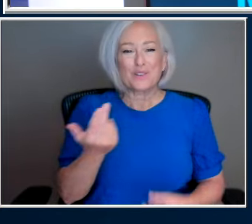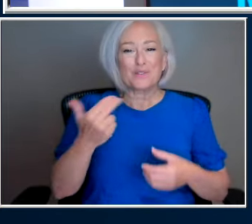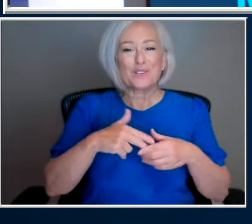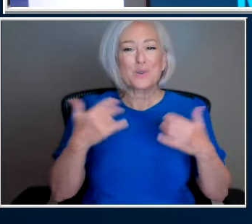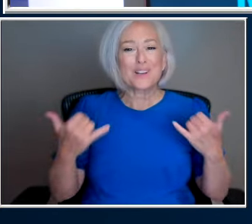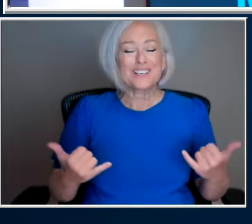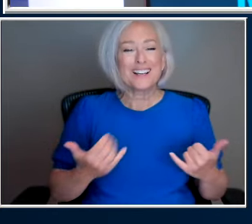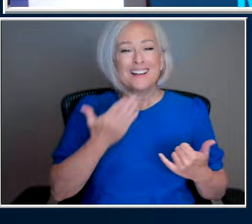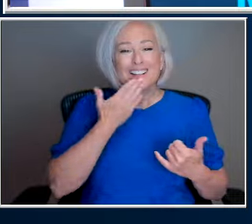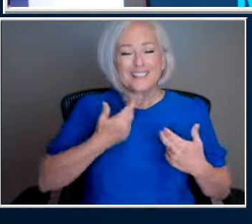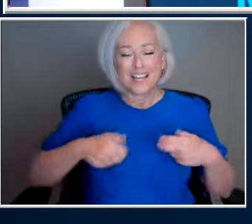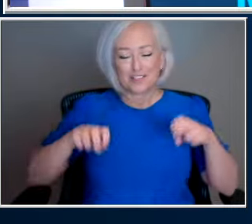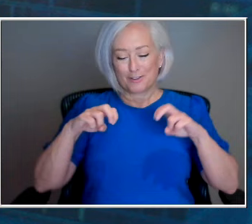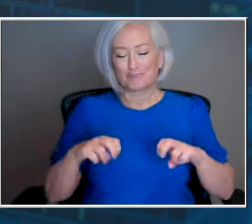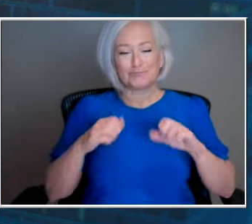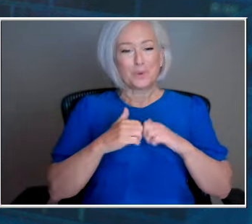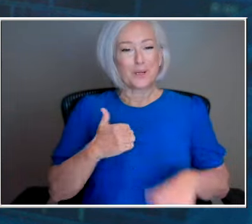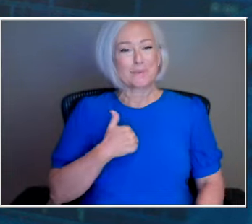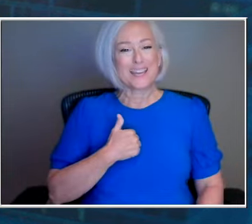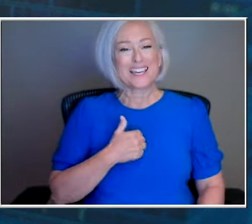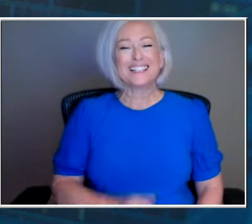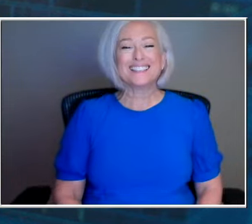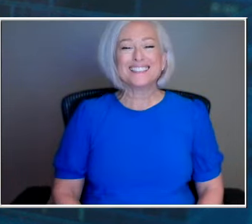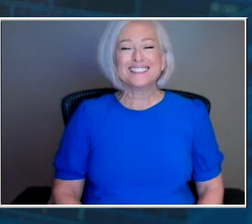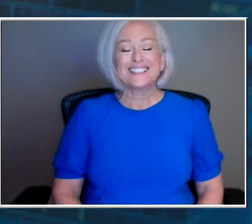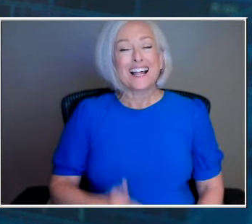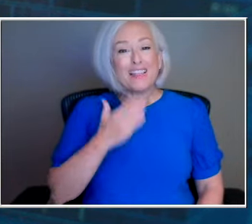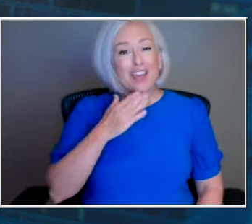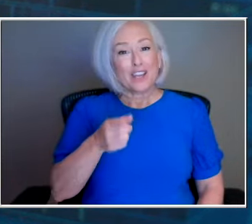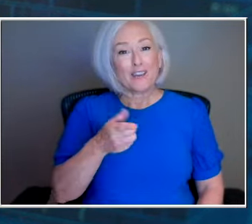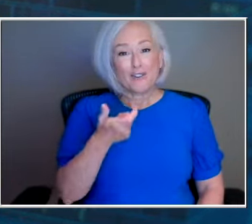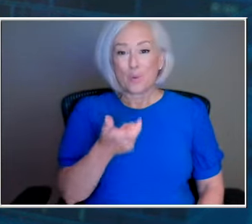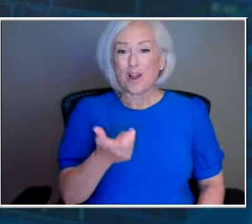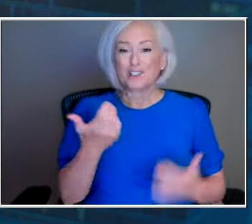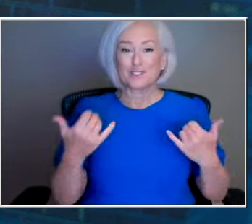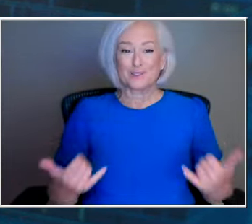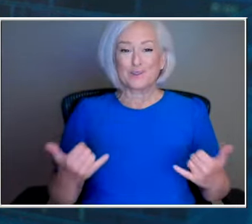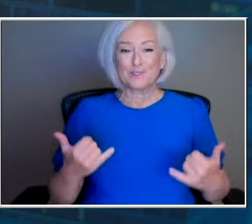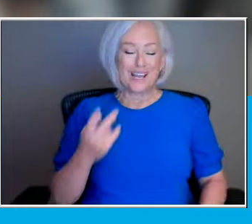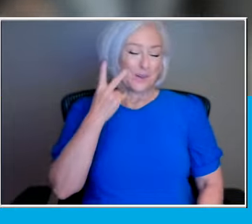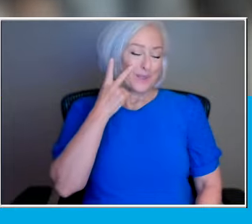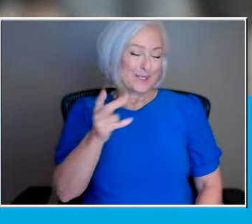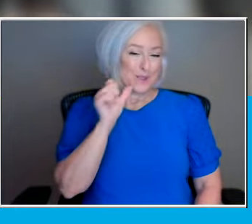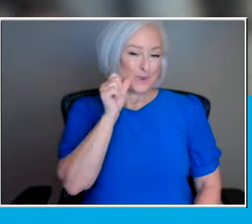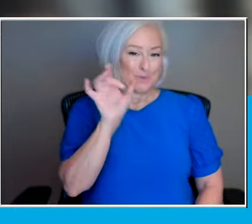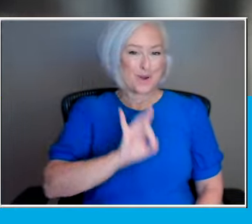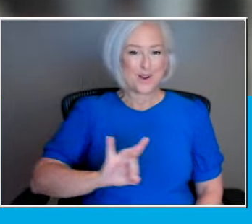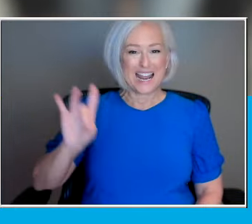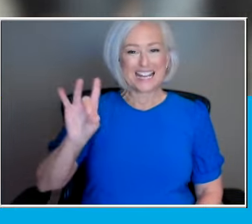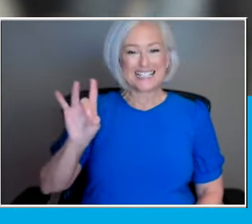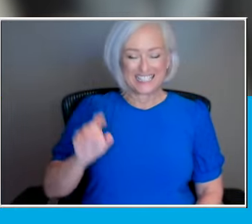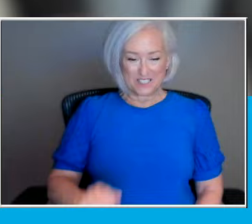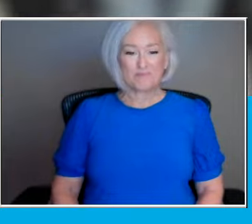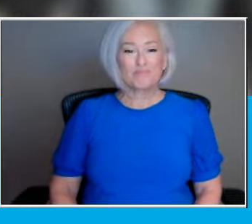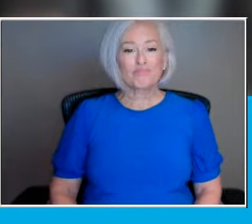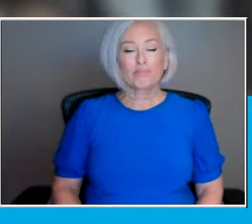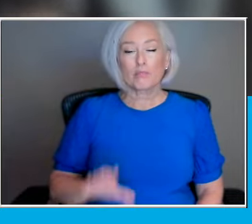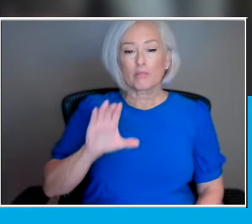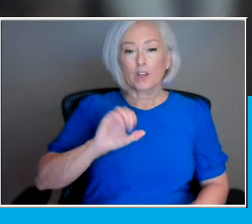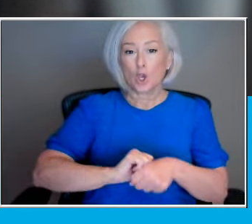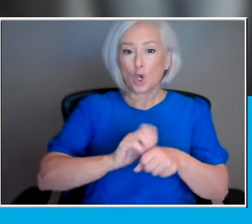It's been a You're pleasure. welcome. Yeah. Thanks to our viewers for joining us as well. We'll see you back here tomorrow at 8. COVID is a concern, but